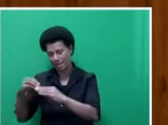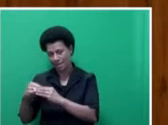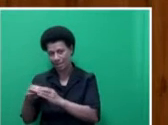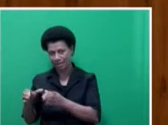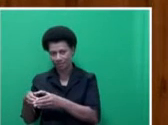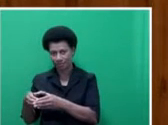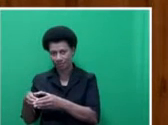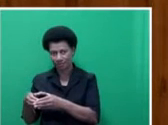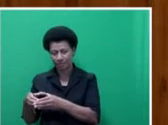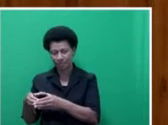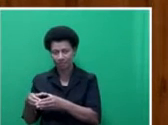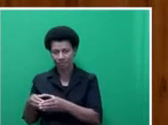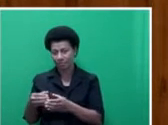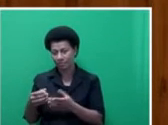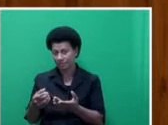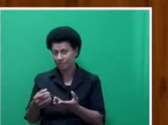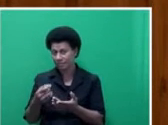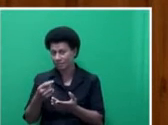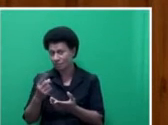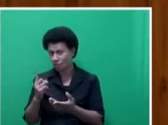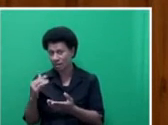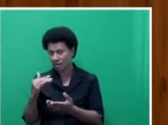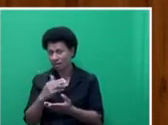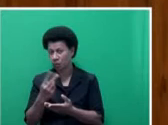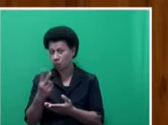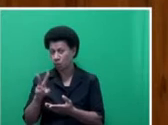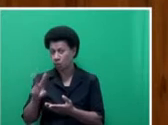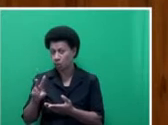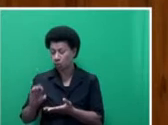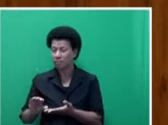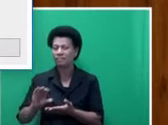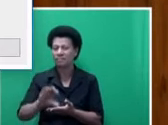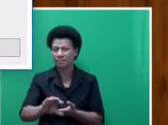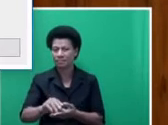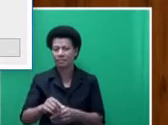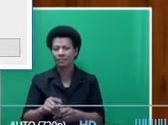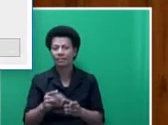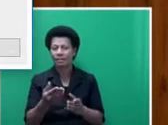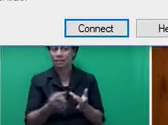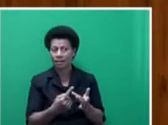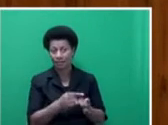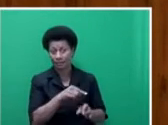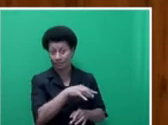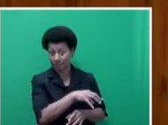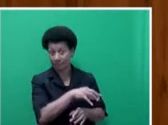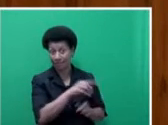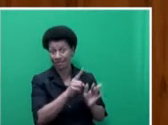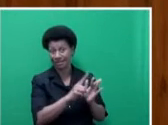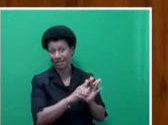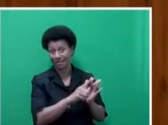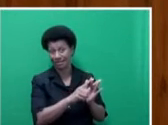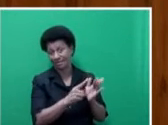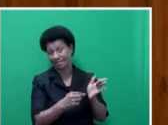returned to the landowners. Out of 122, 101 are Itoke lands and 21 is state land.